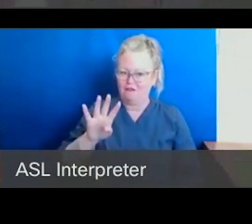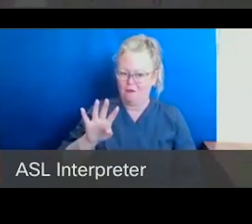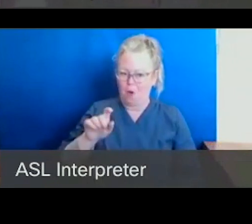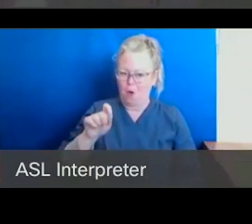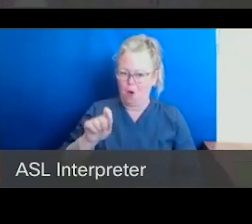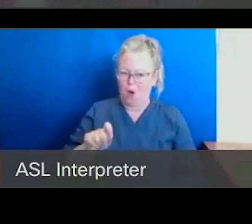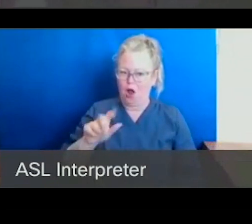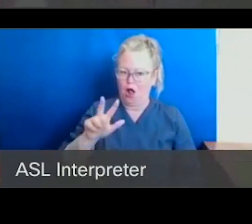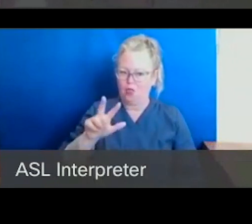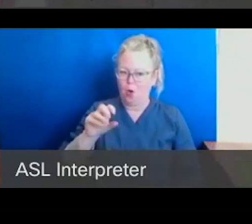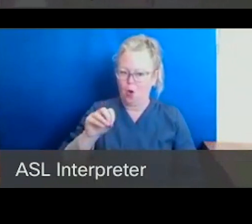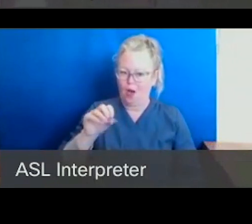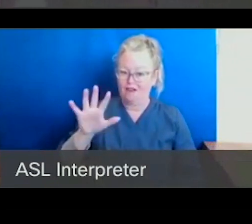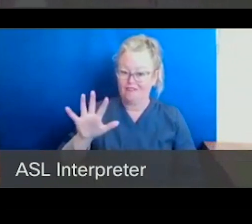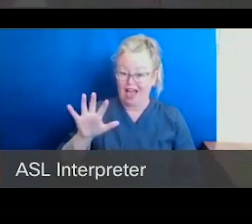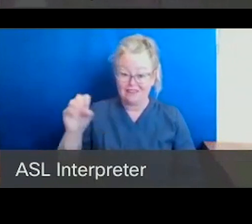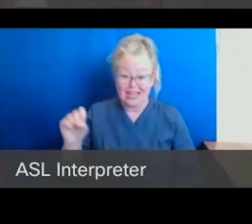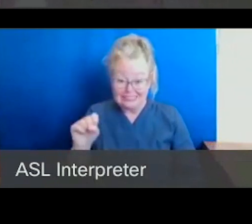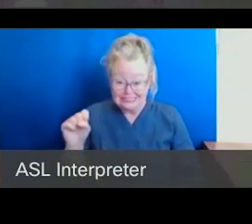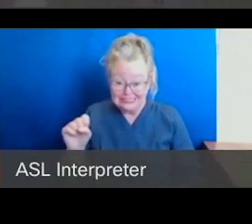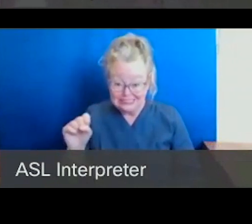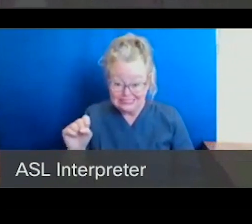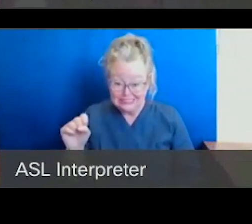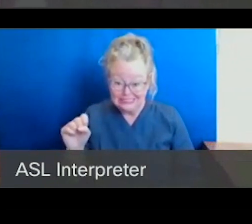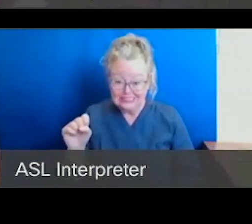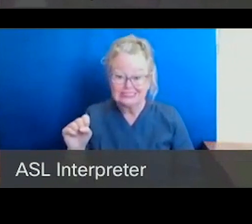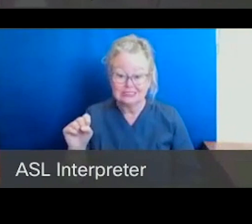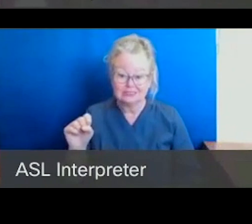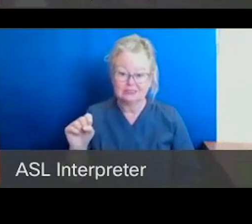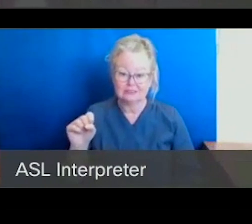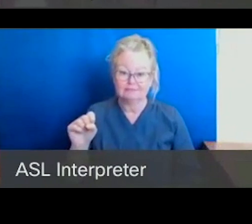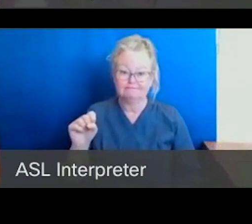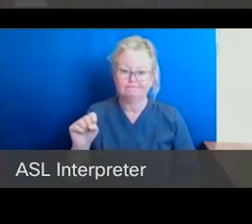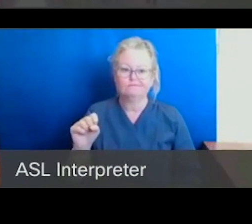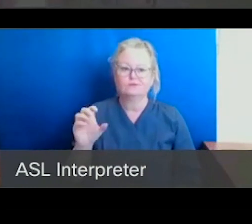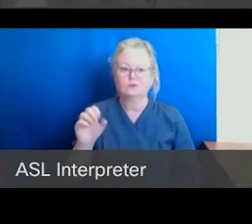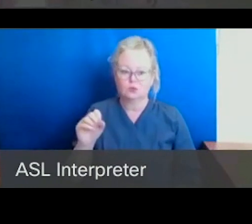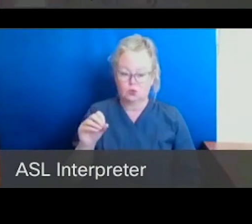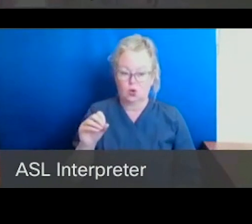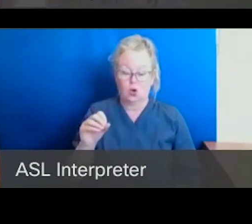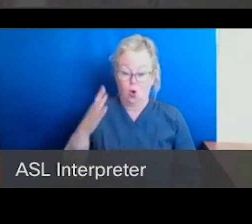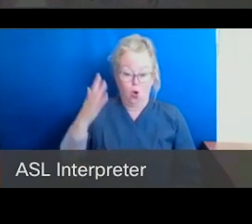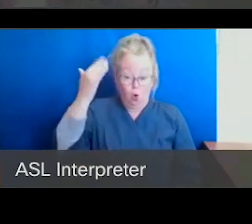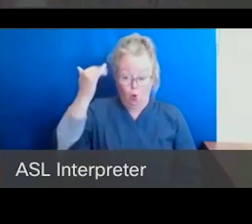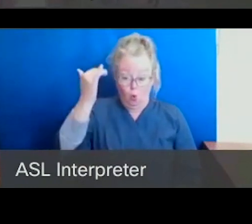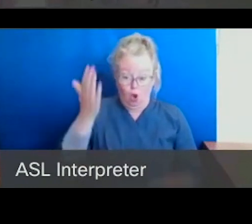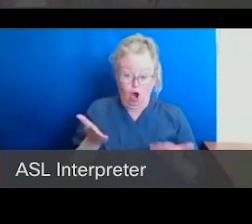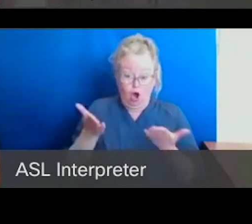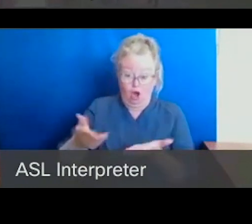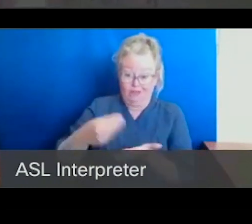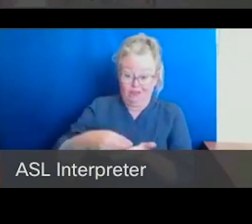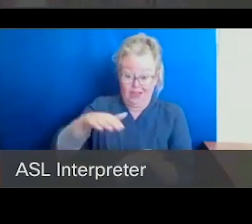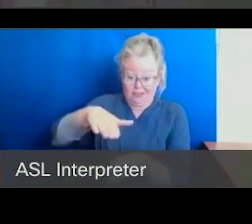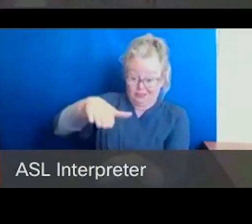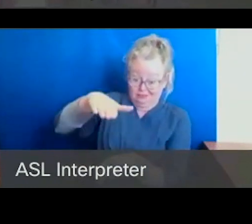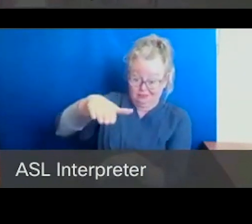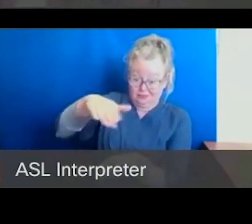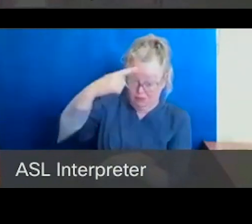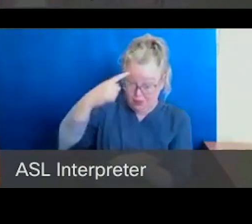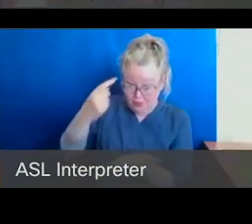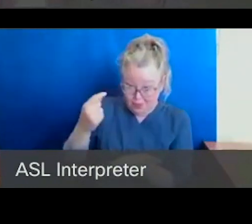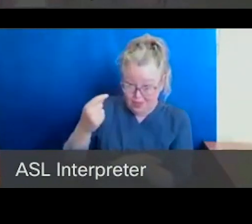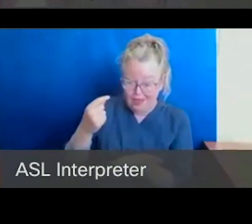from our other grant programs. The purpose of this grant program is to expand state